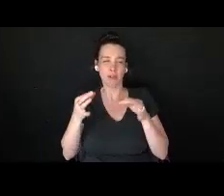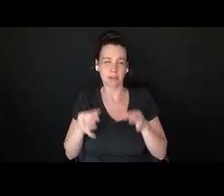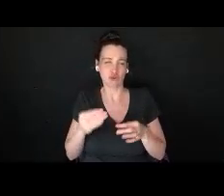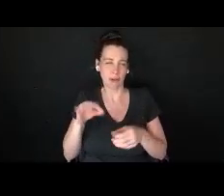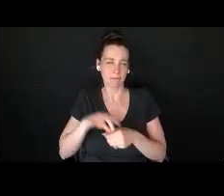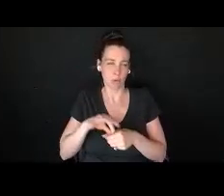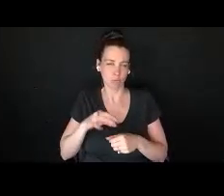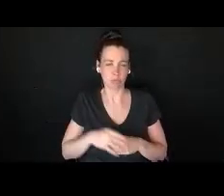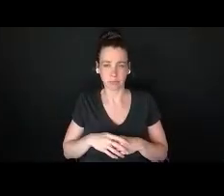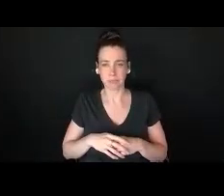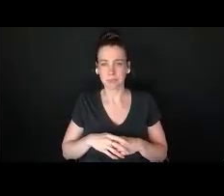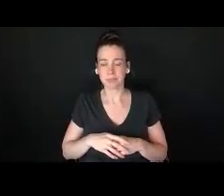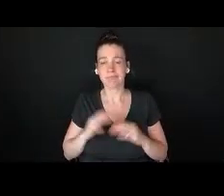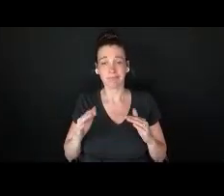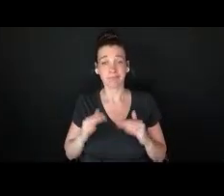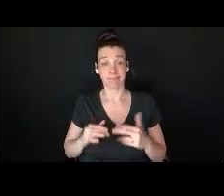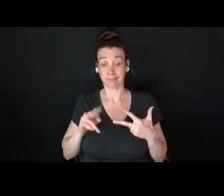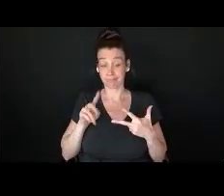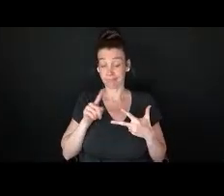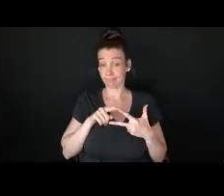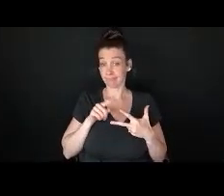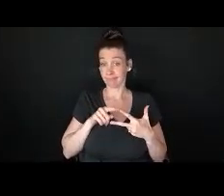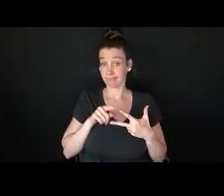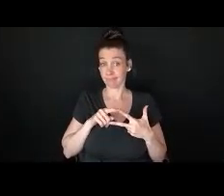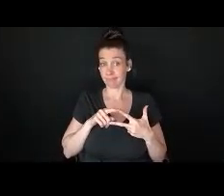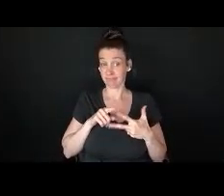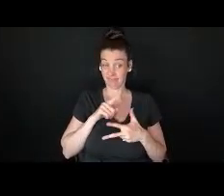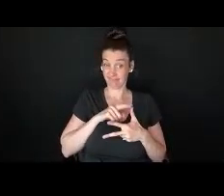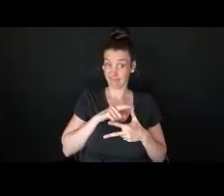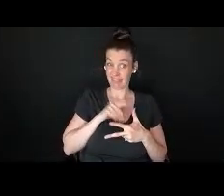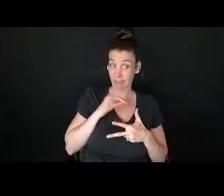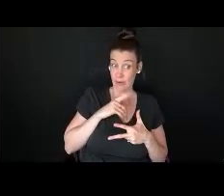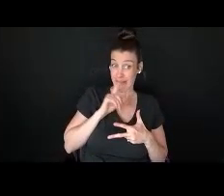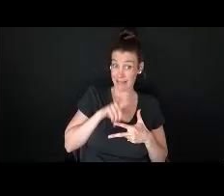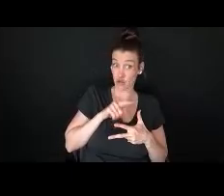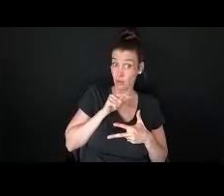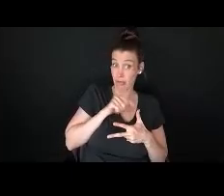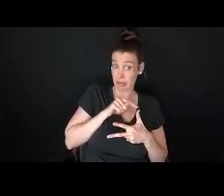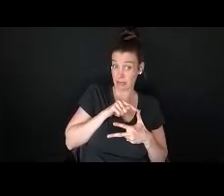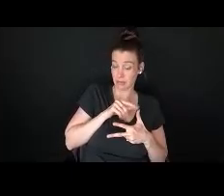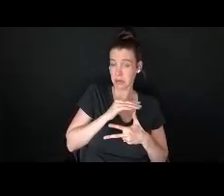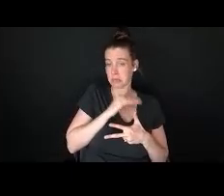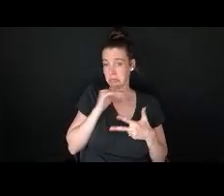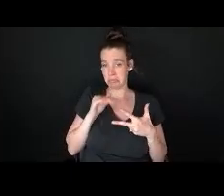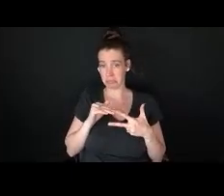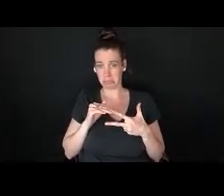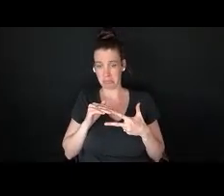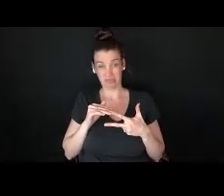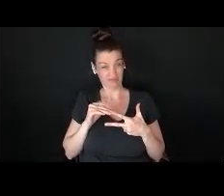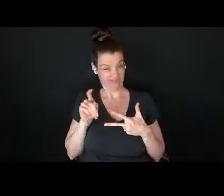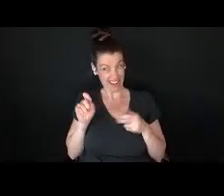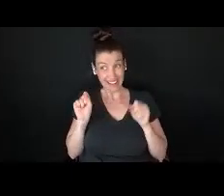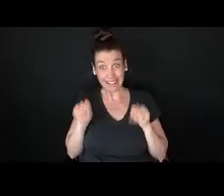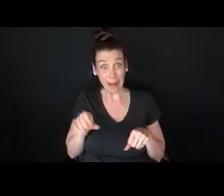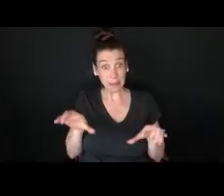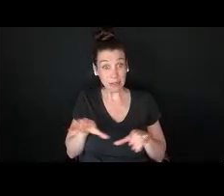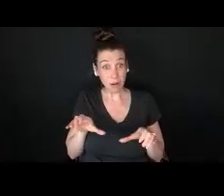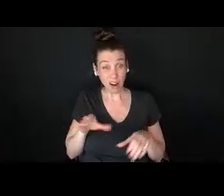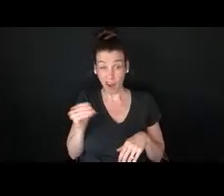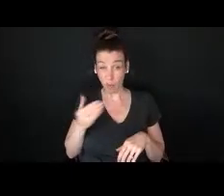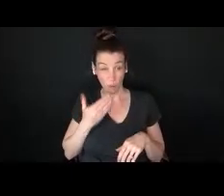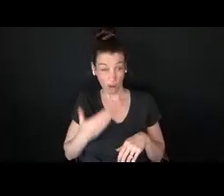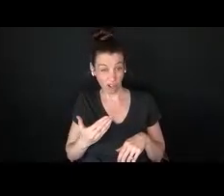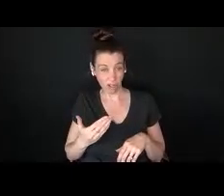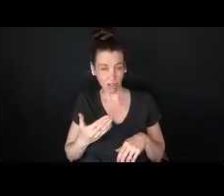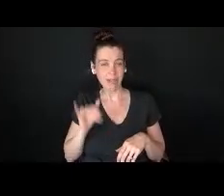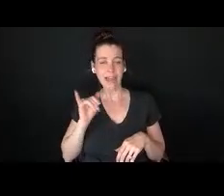Next, please. So once the question of should it be done is clear, then considering the question of can it be done well? And that boils down to